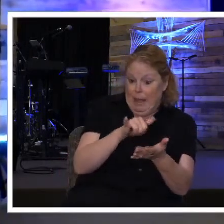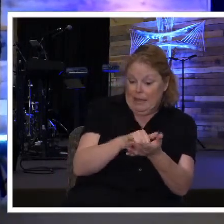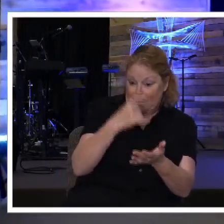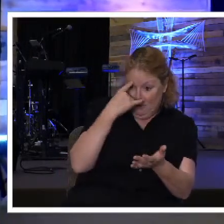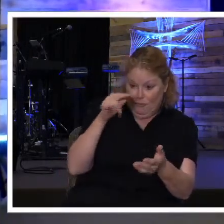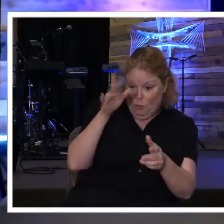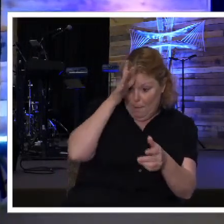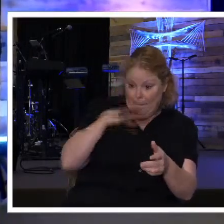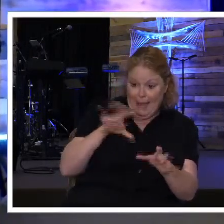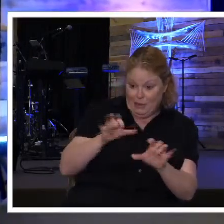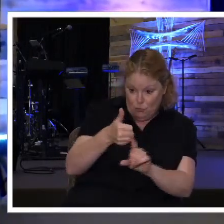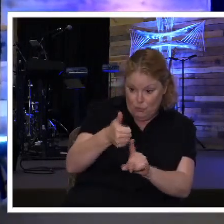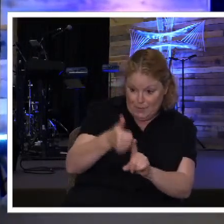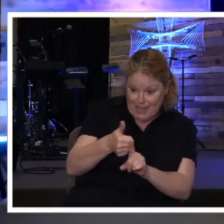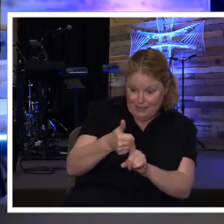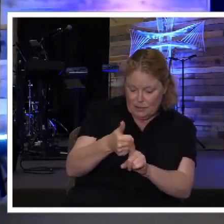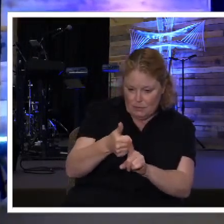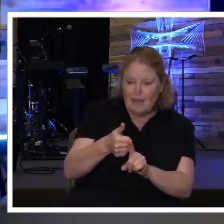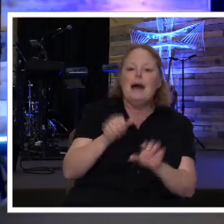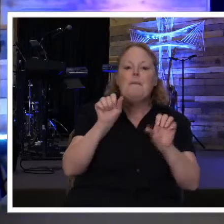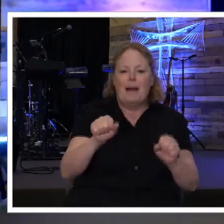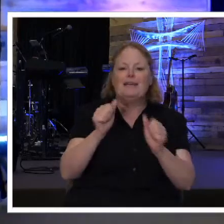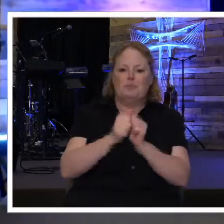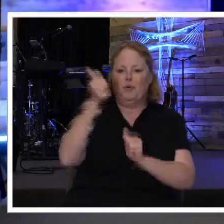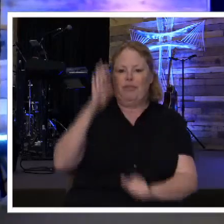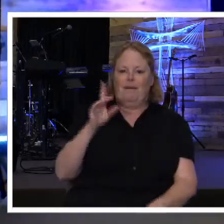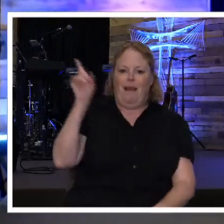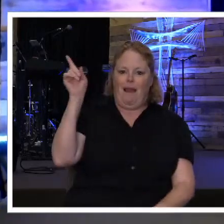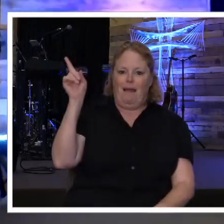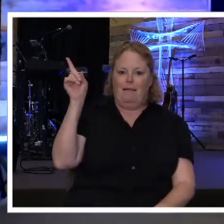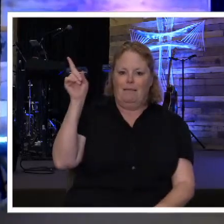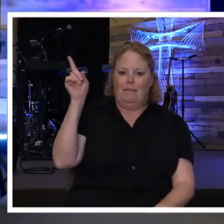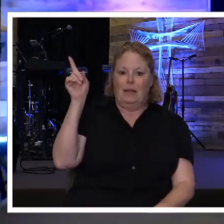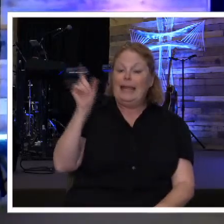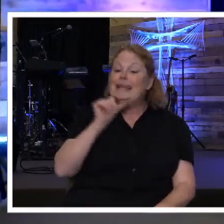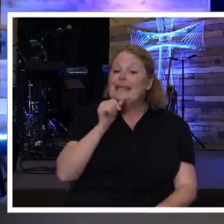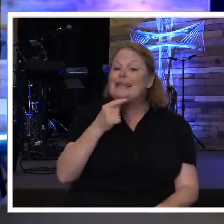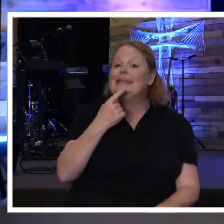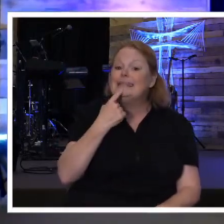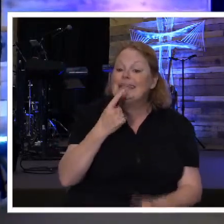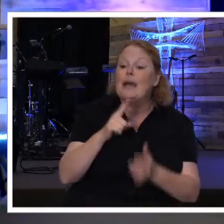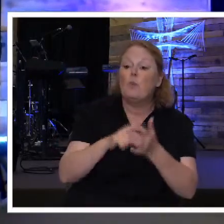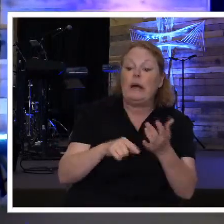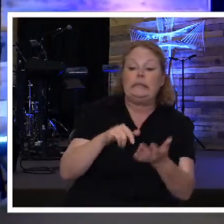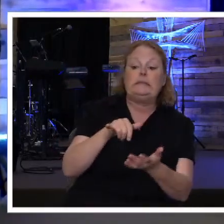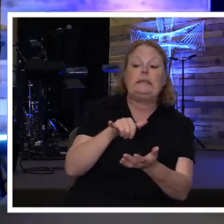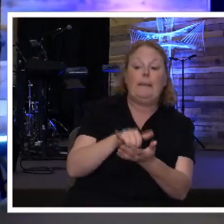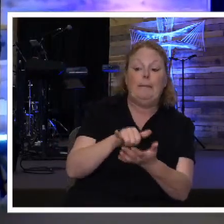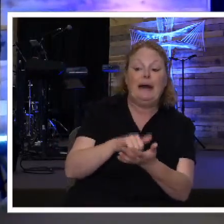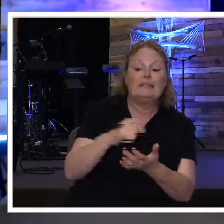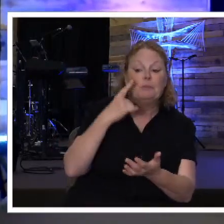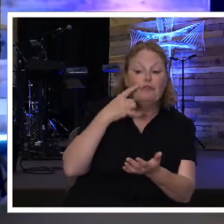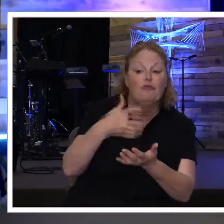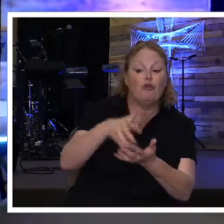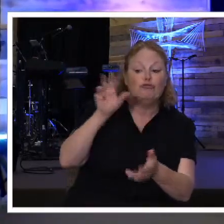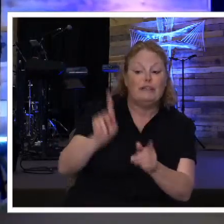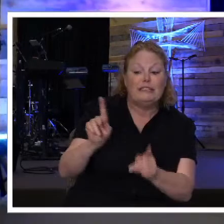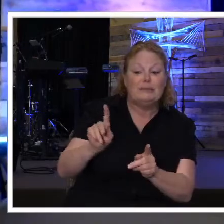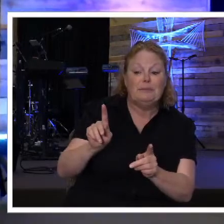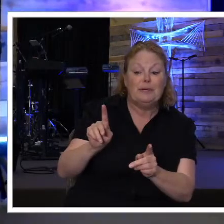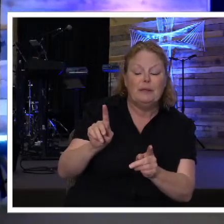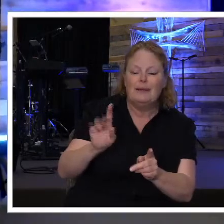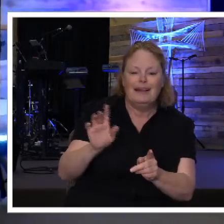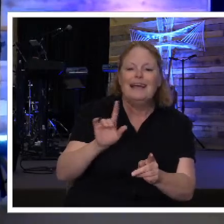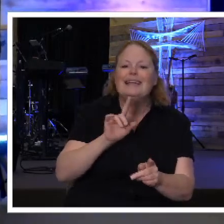God." Notice that he doesn't say what is impossible for rich people, but what he says is what is impossible for